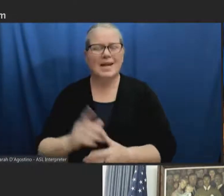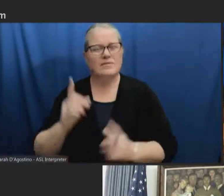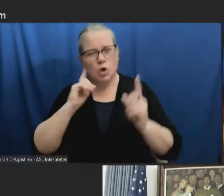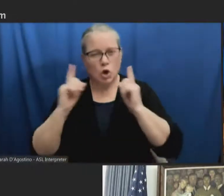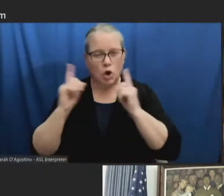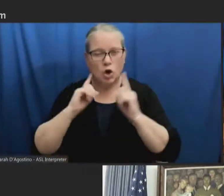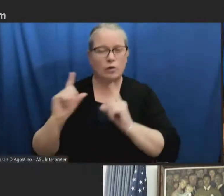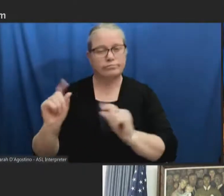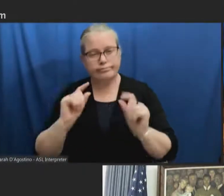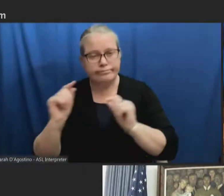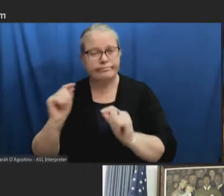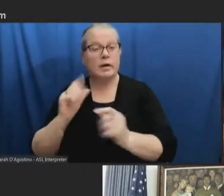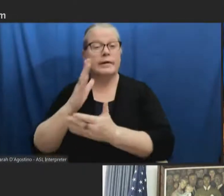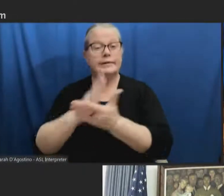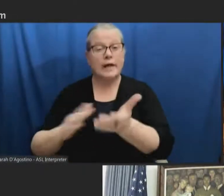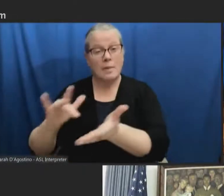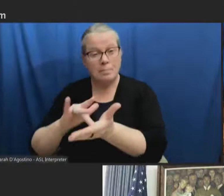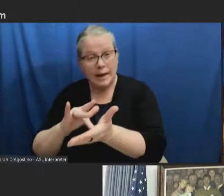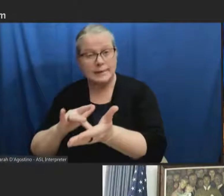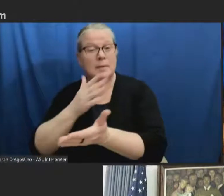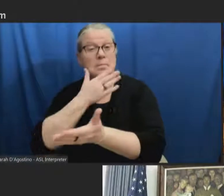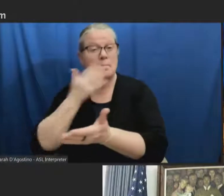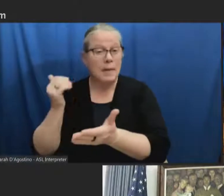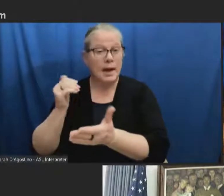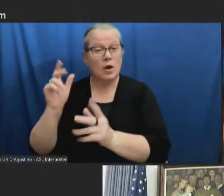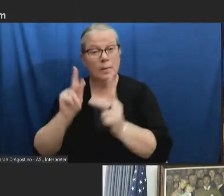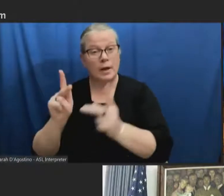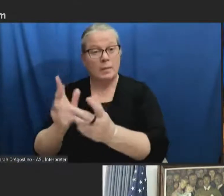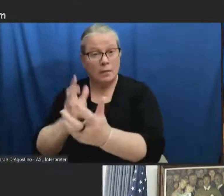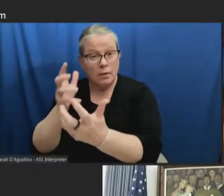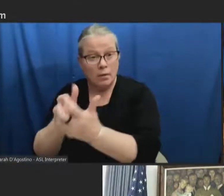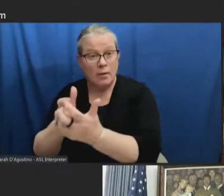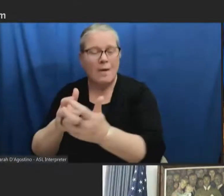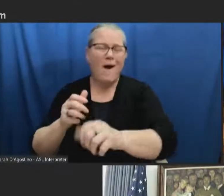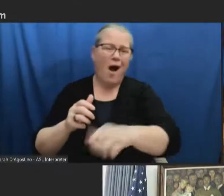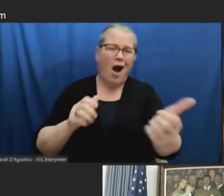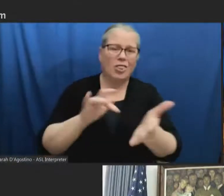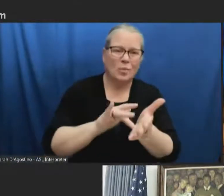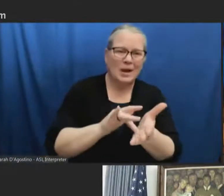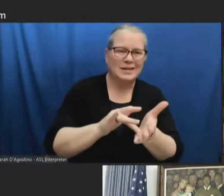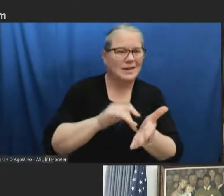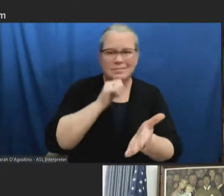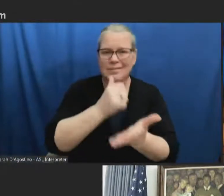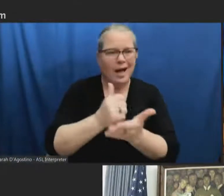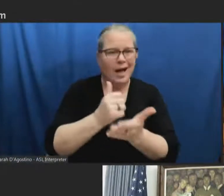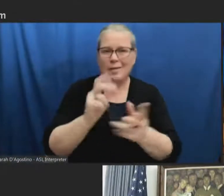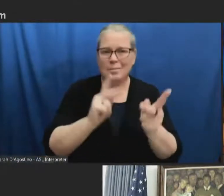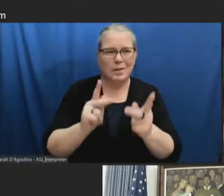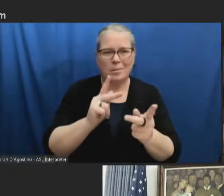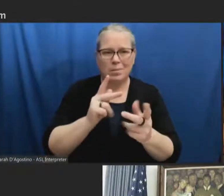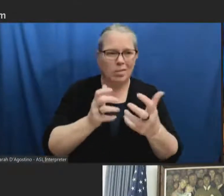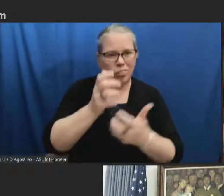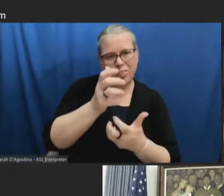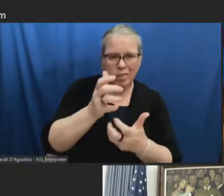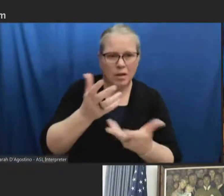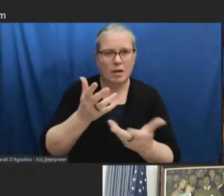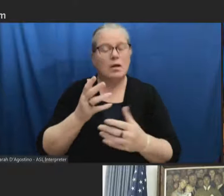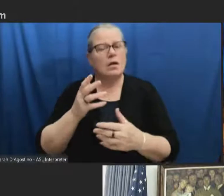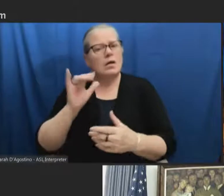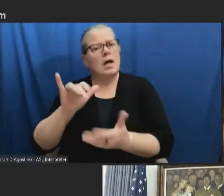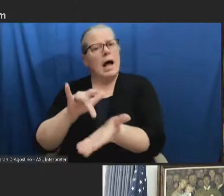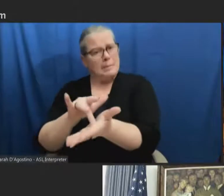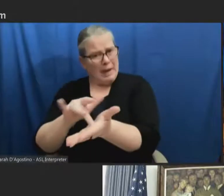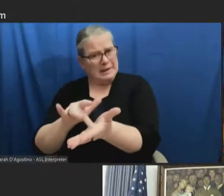Are the ones that you're aware of, are they more broad-based and targeted toward the entire population, or with people with